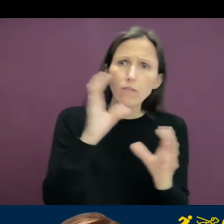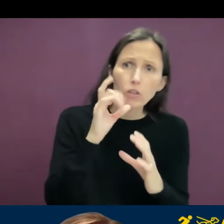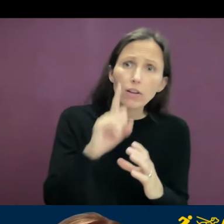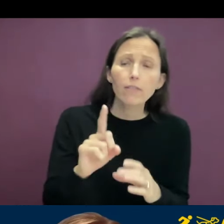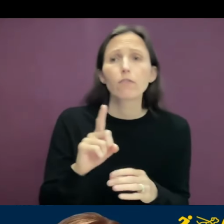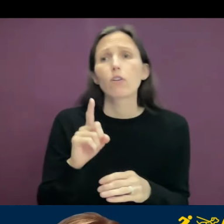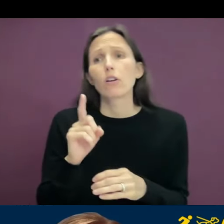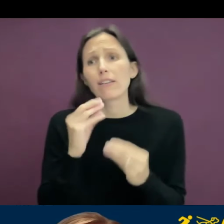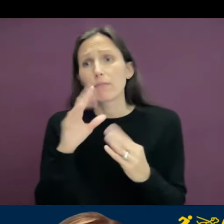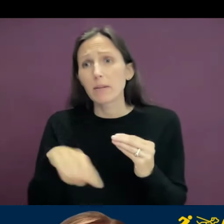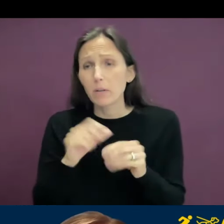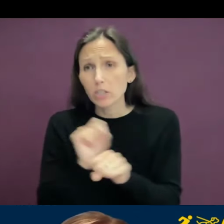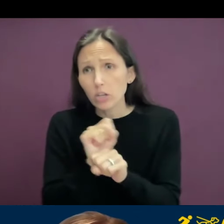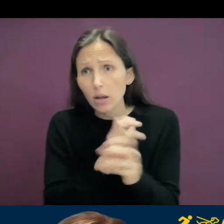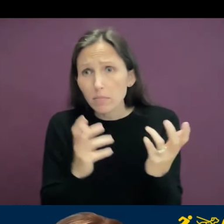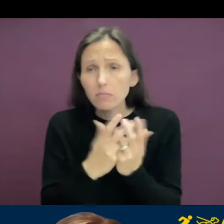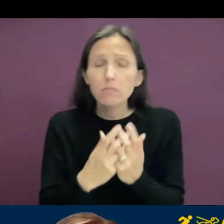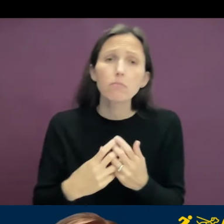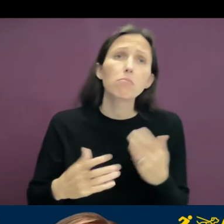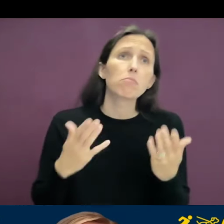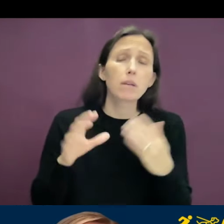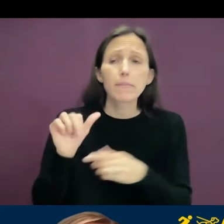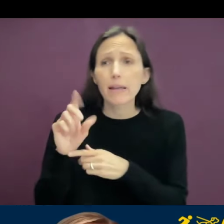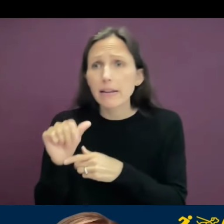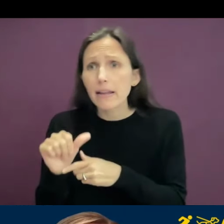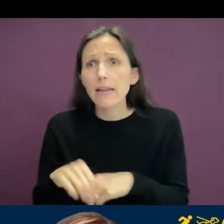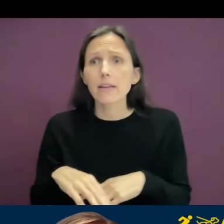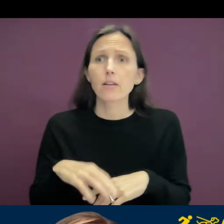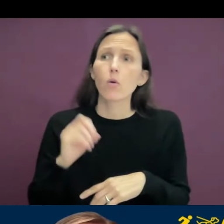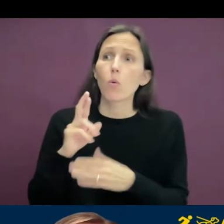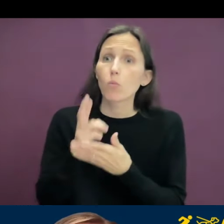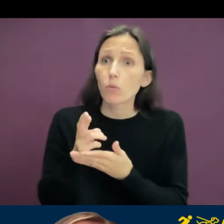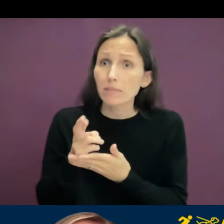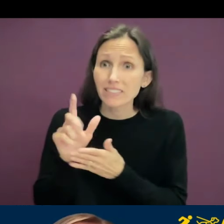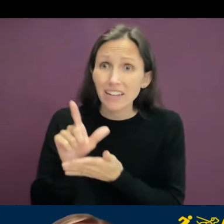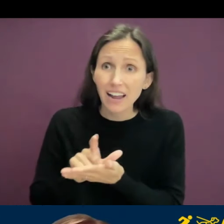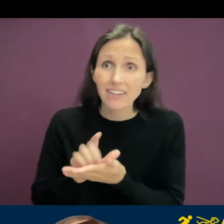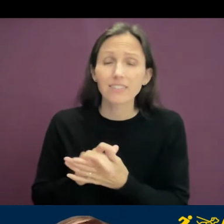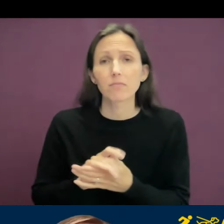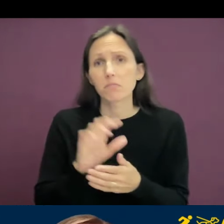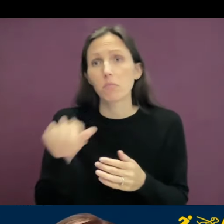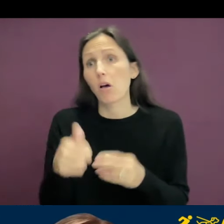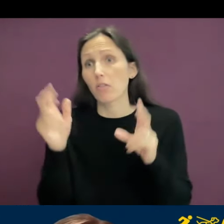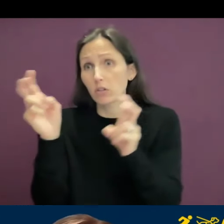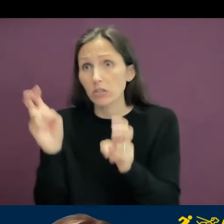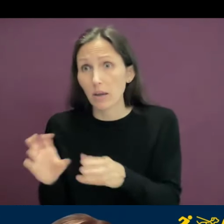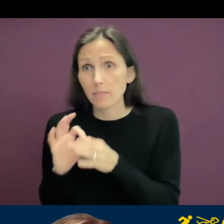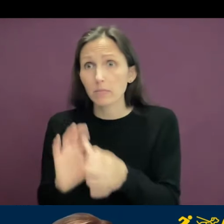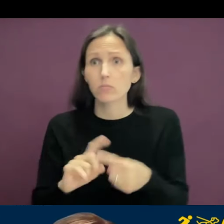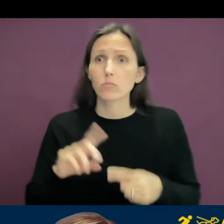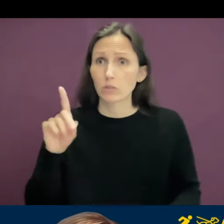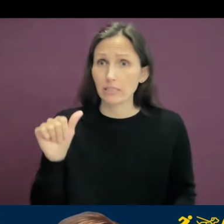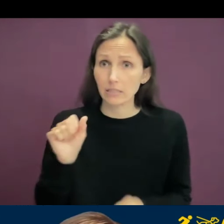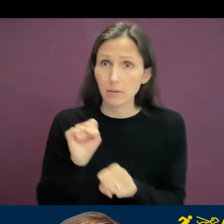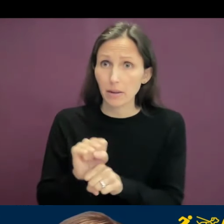job accommodations, the ADA, or the Rehabilitation Act, or other topics that are related to disability